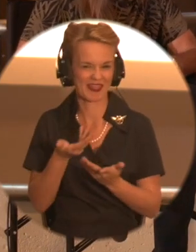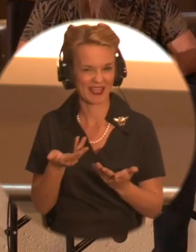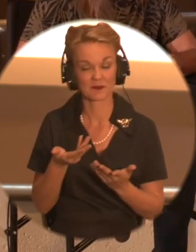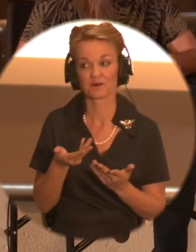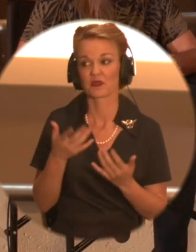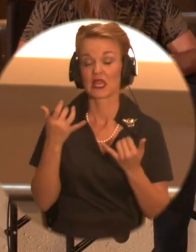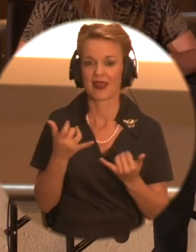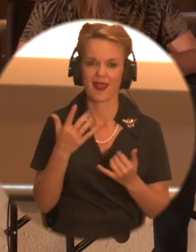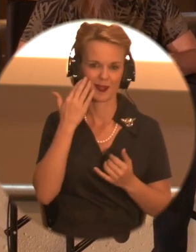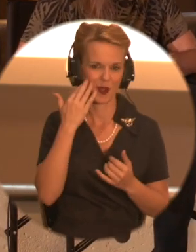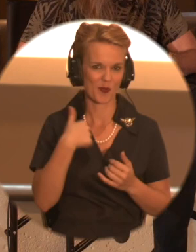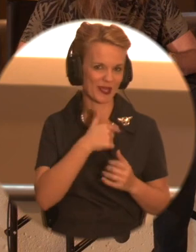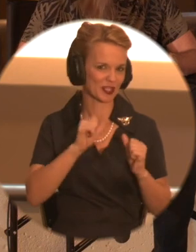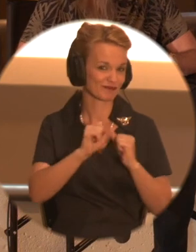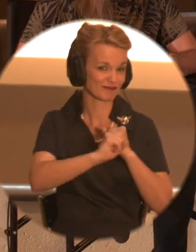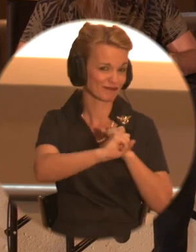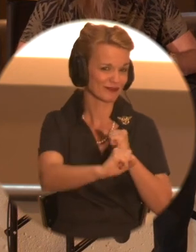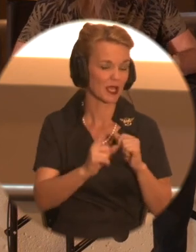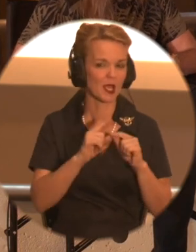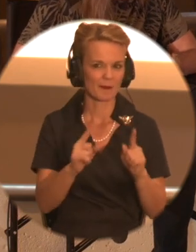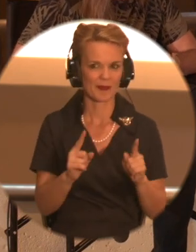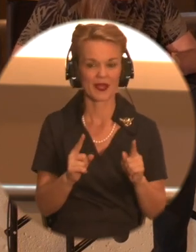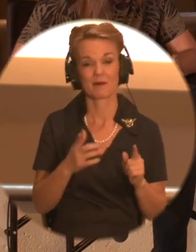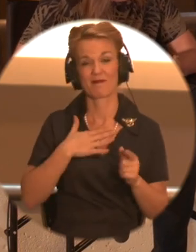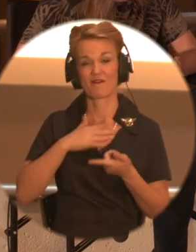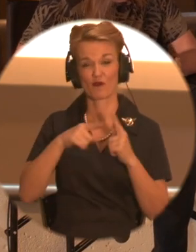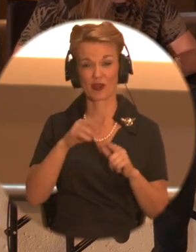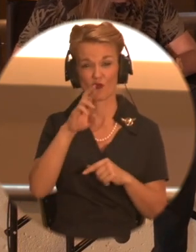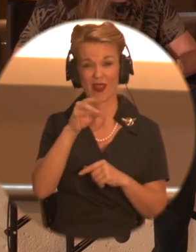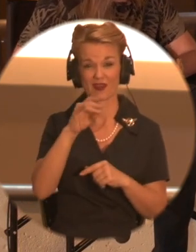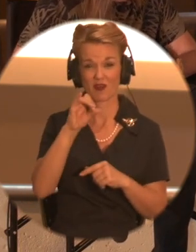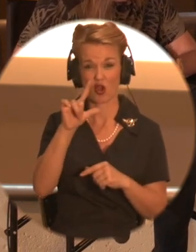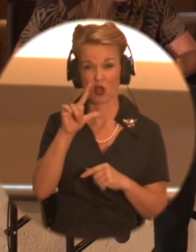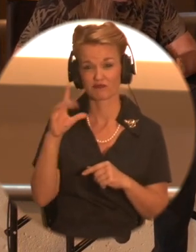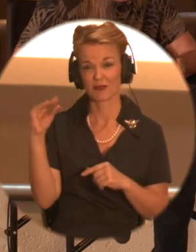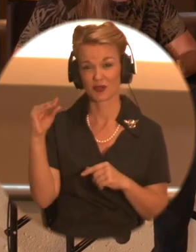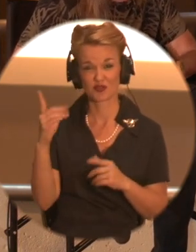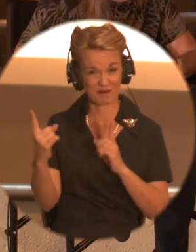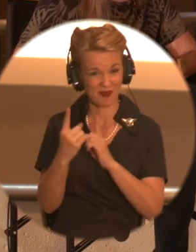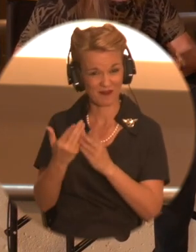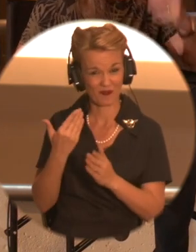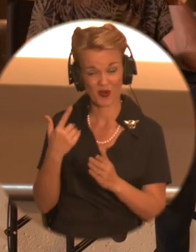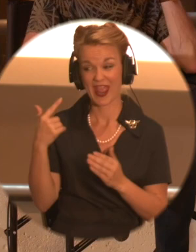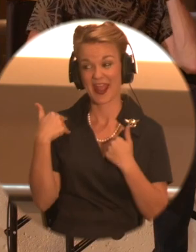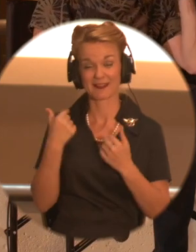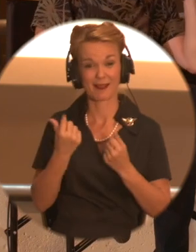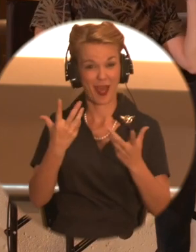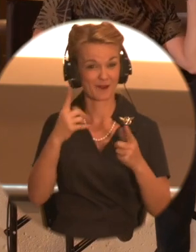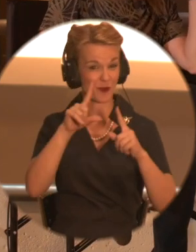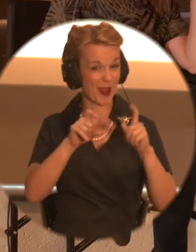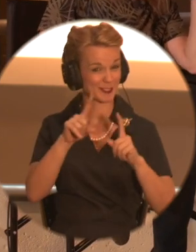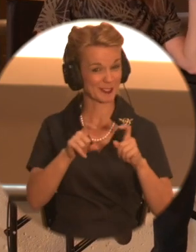I'm getting, we could talk all day and we have things to do, but my buddy Randall here, you guys met before the show. Yes, we did. He's got a random question. So we're going to shake this up. Okay.